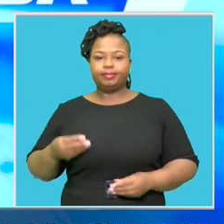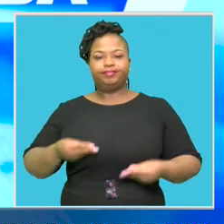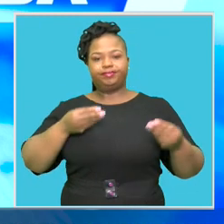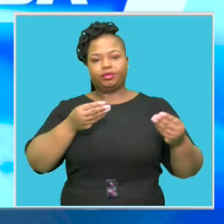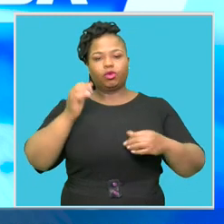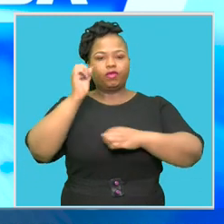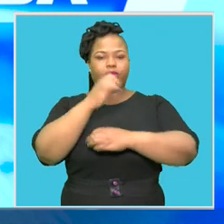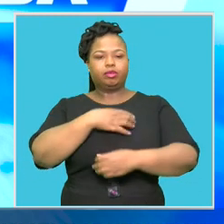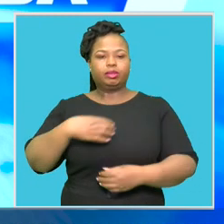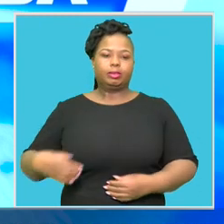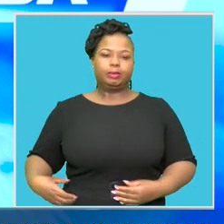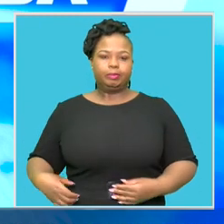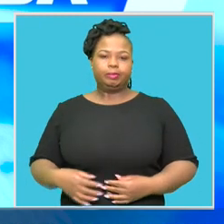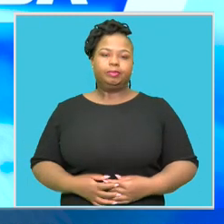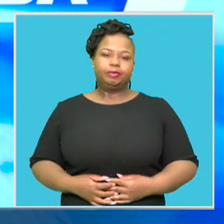uhu visi ligamenga mele